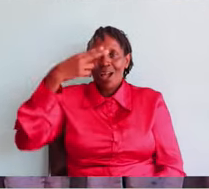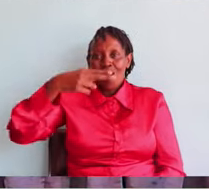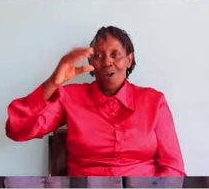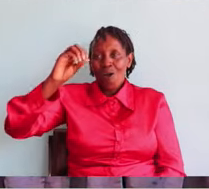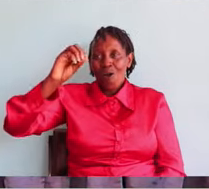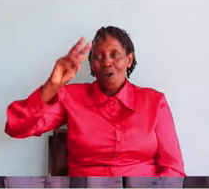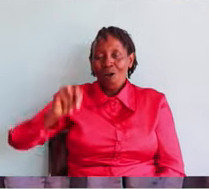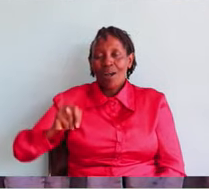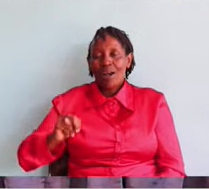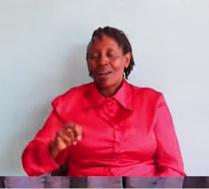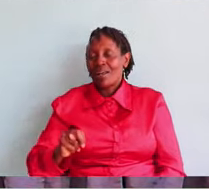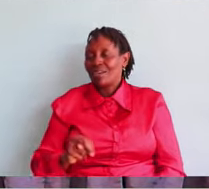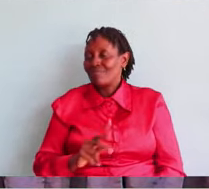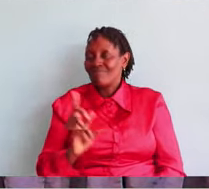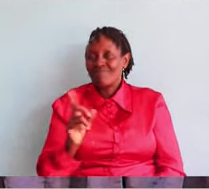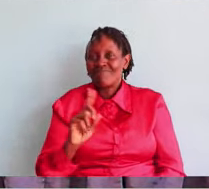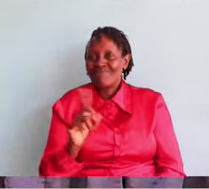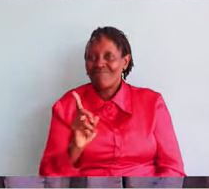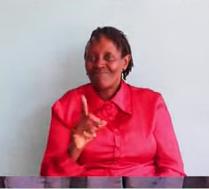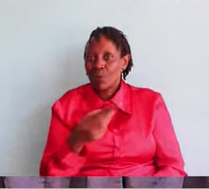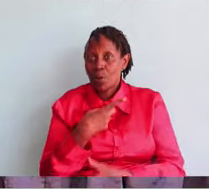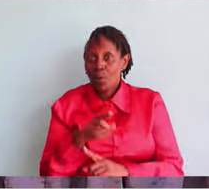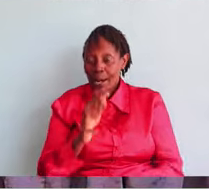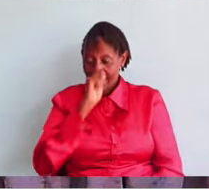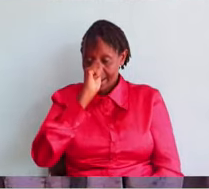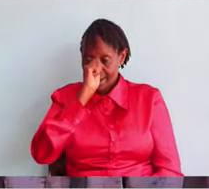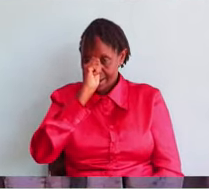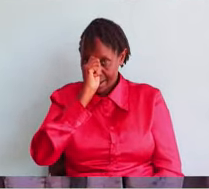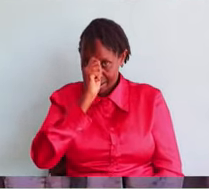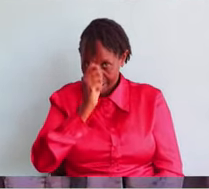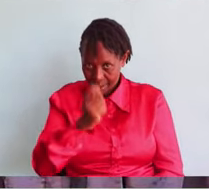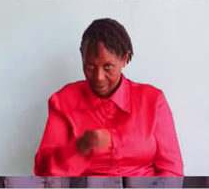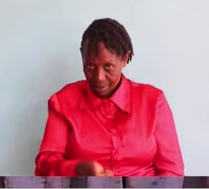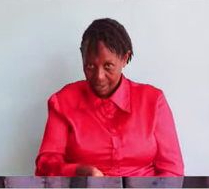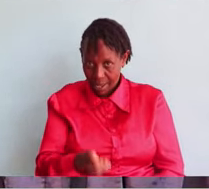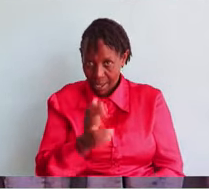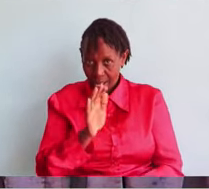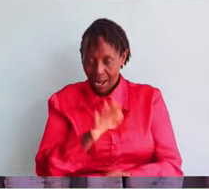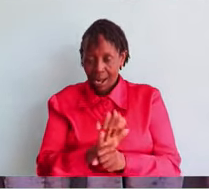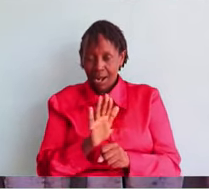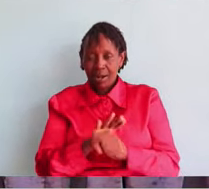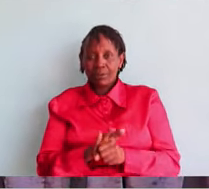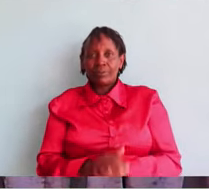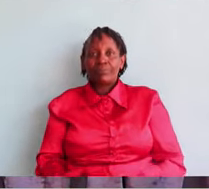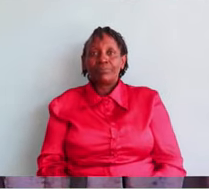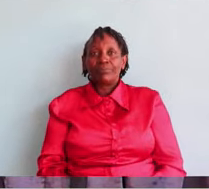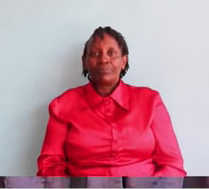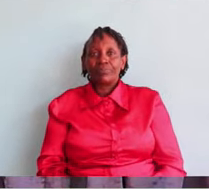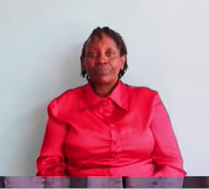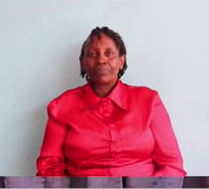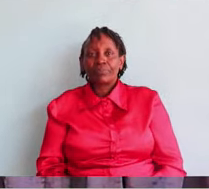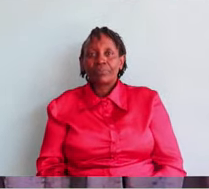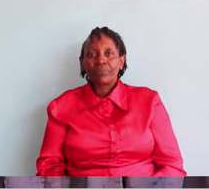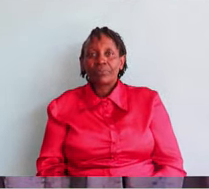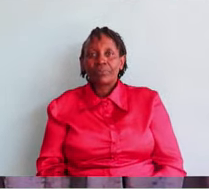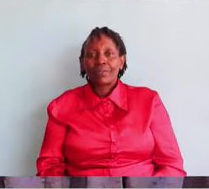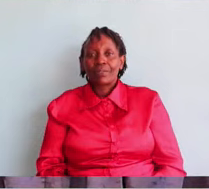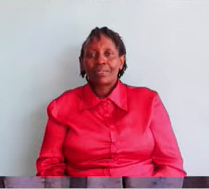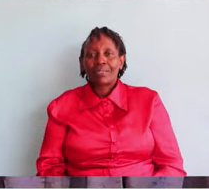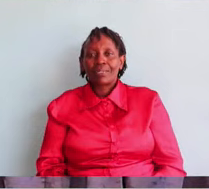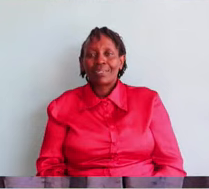people are really honorable, even though they were ordinary men, because they were genuine and they